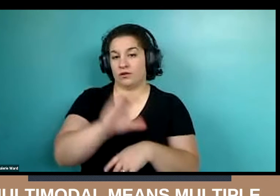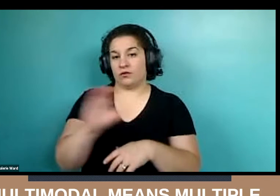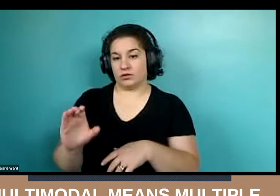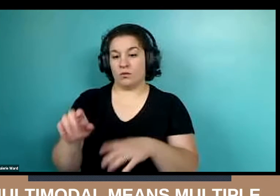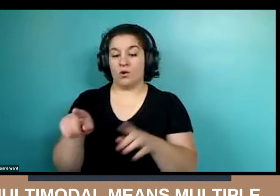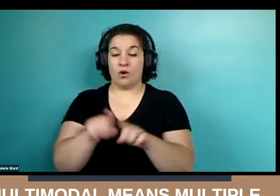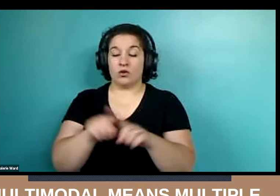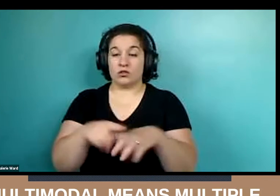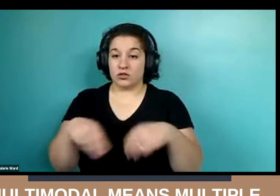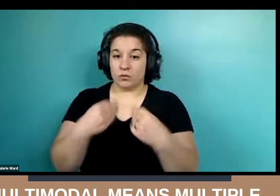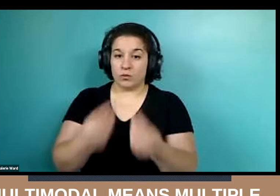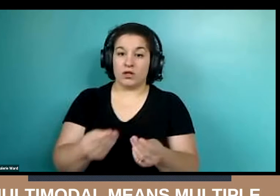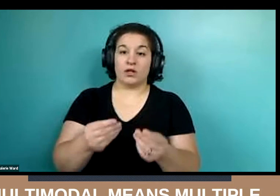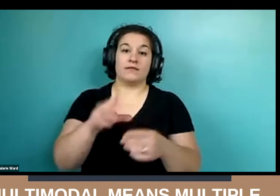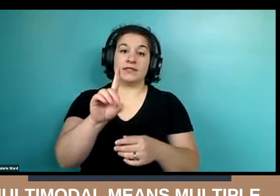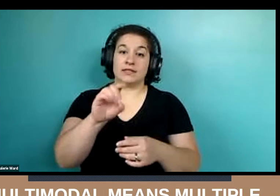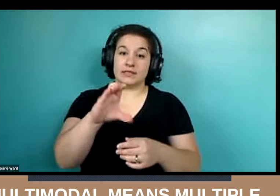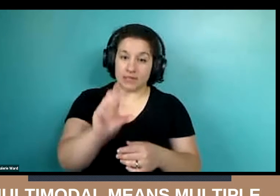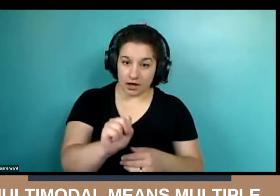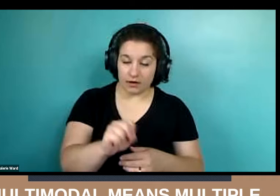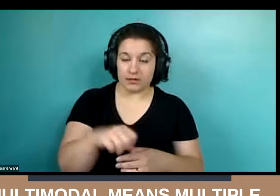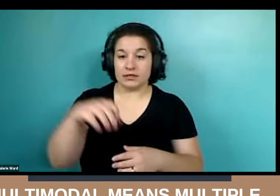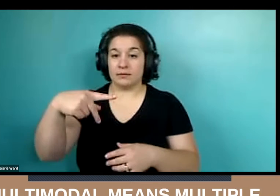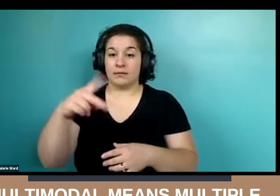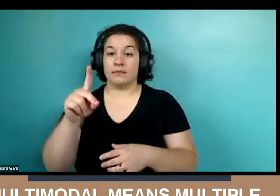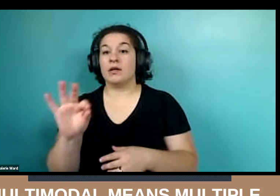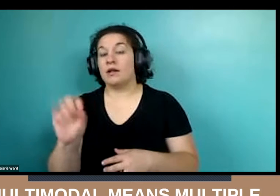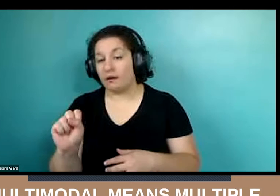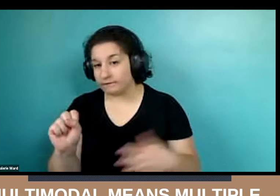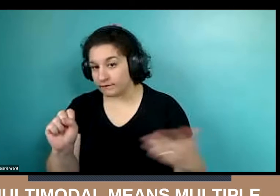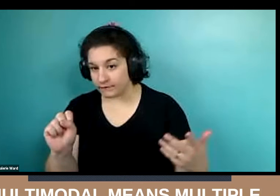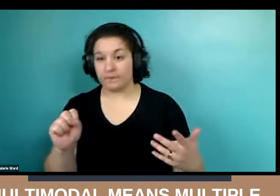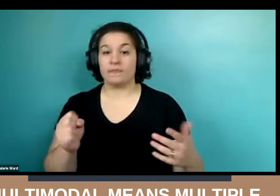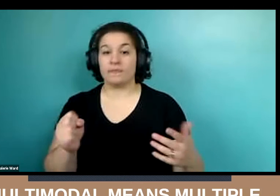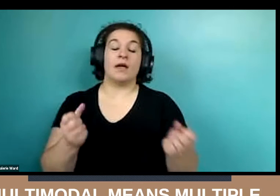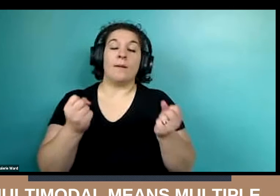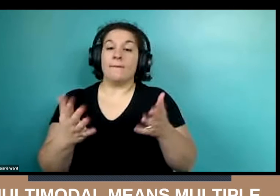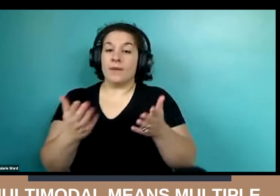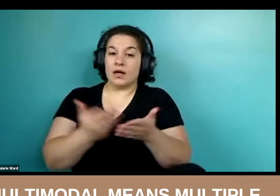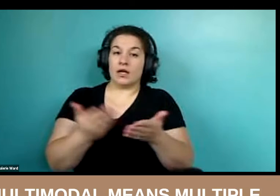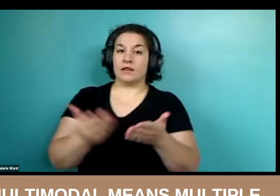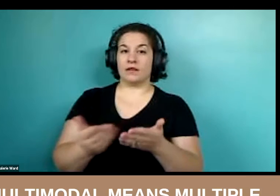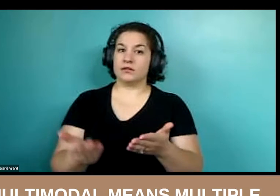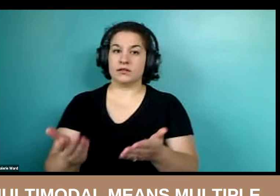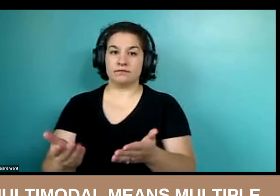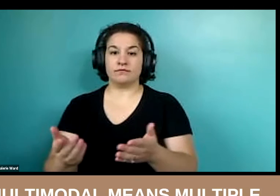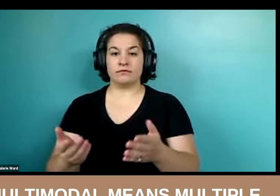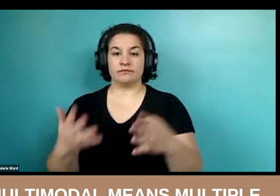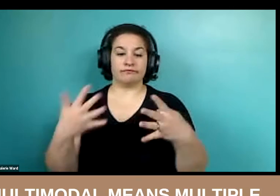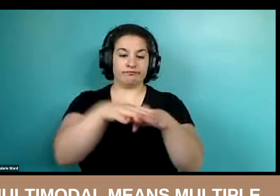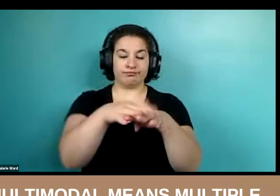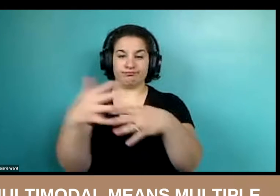well as infographics for key concepts. And a lot of this stuff overlaps. So if there's a video on how to create